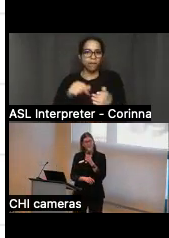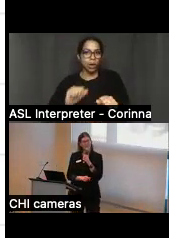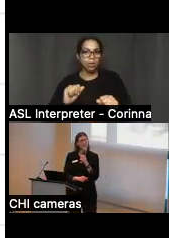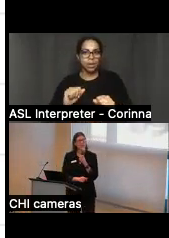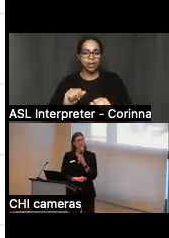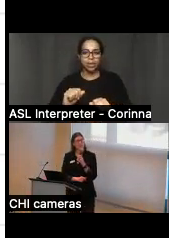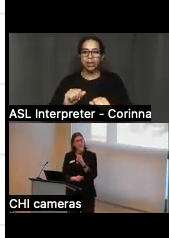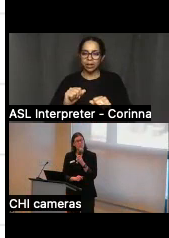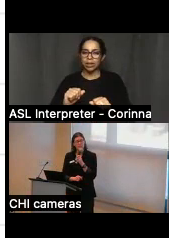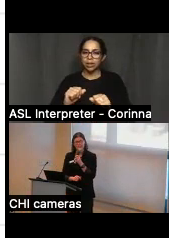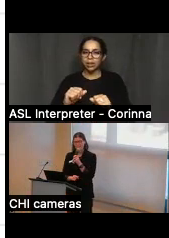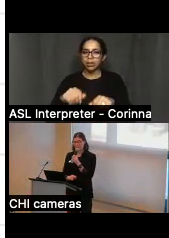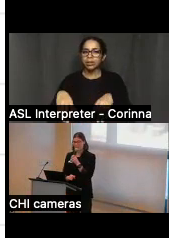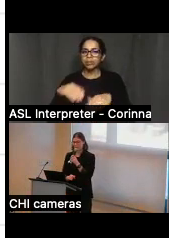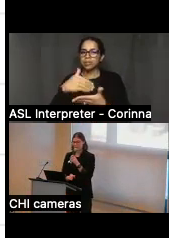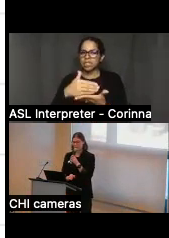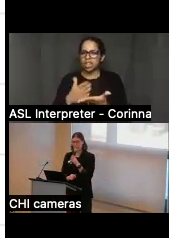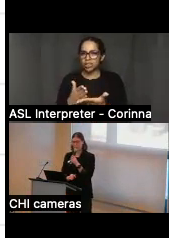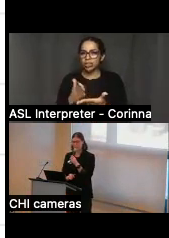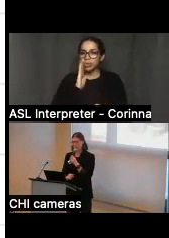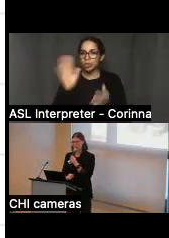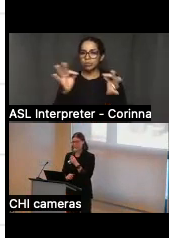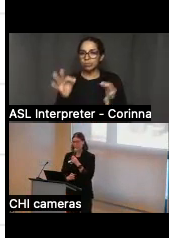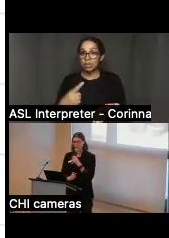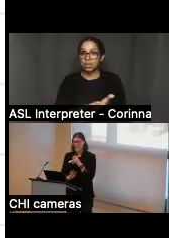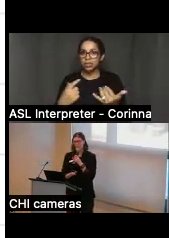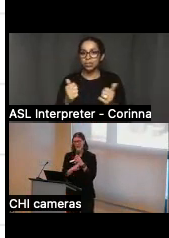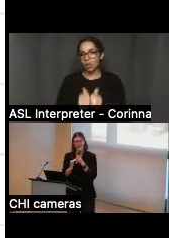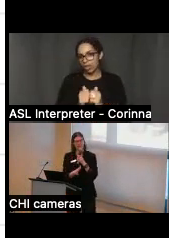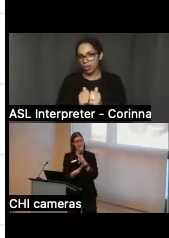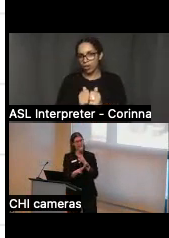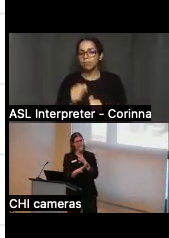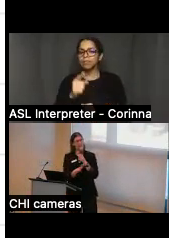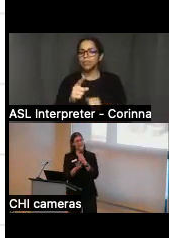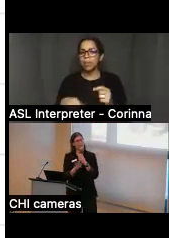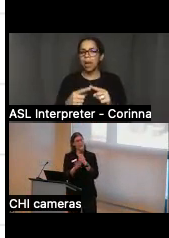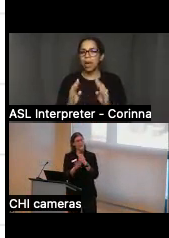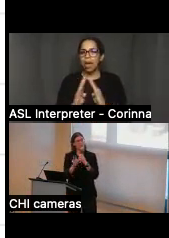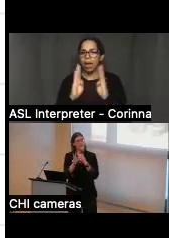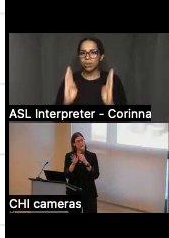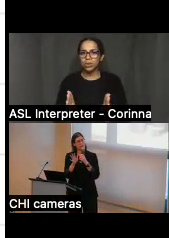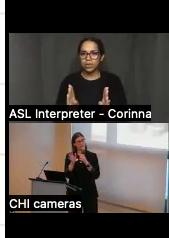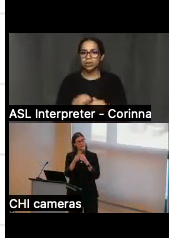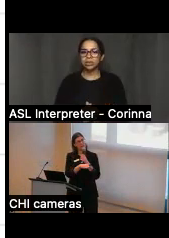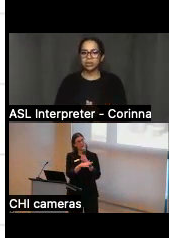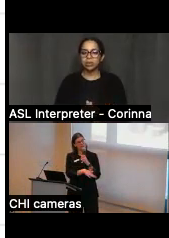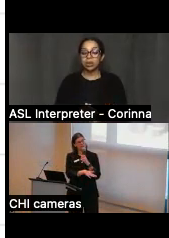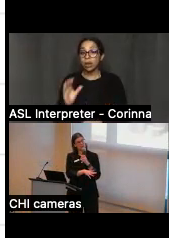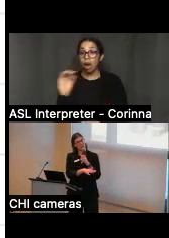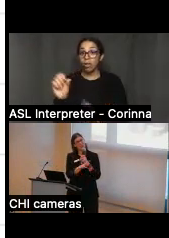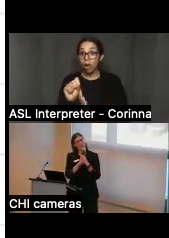through together. And this one is about housing. As we saw that Colorado saw a little bit of a